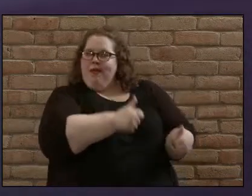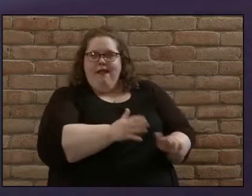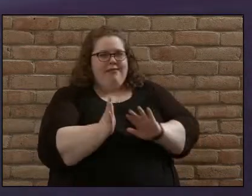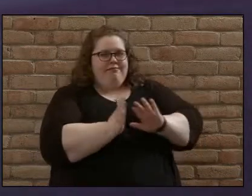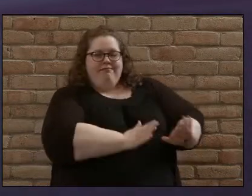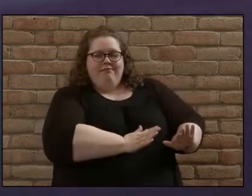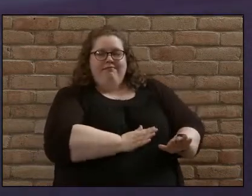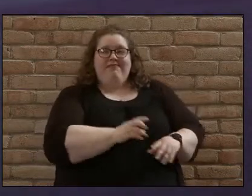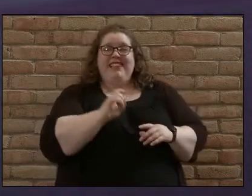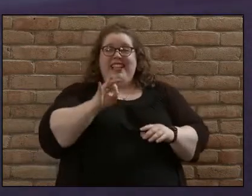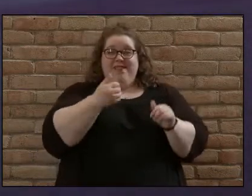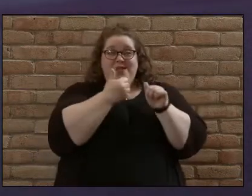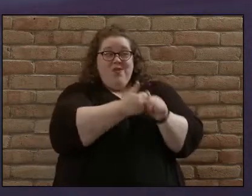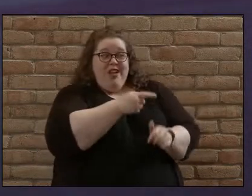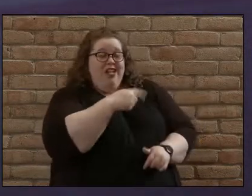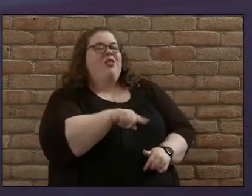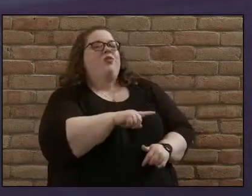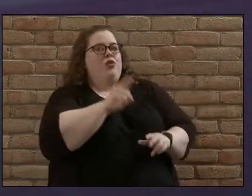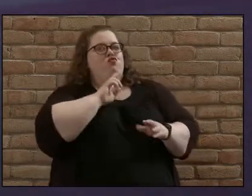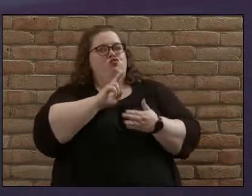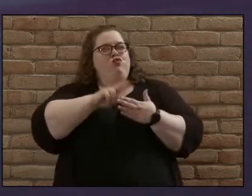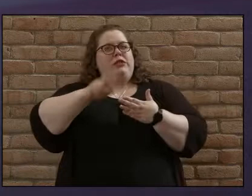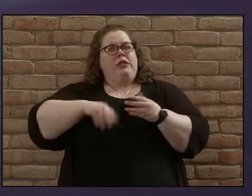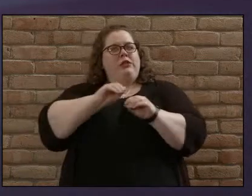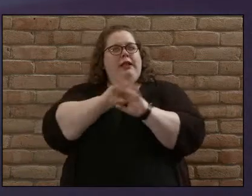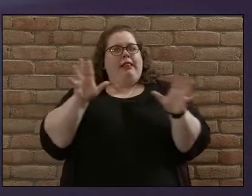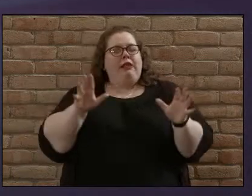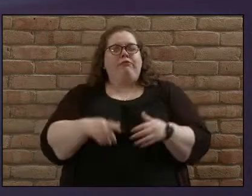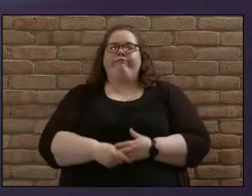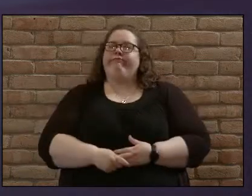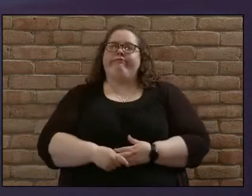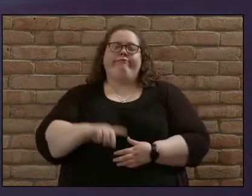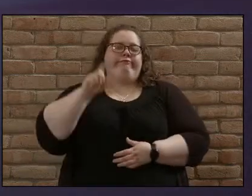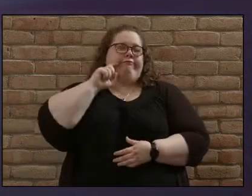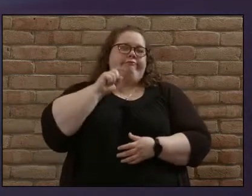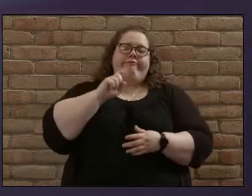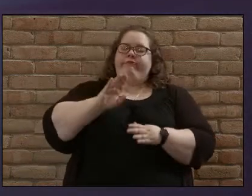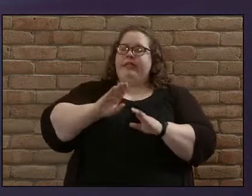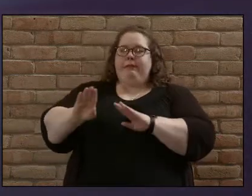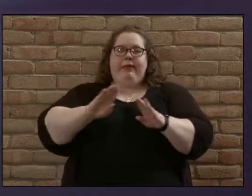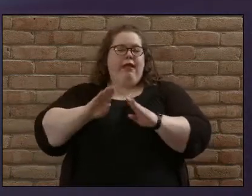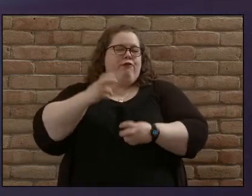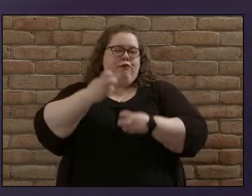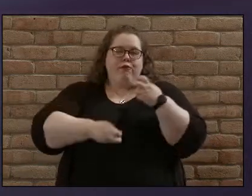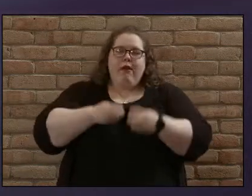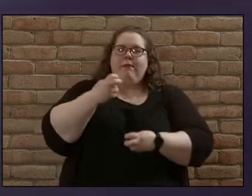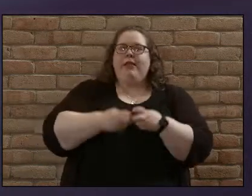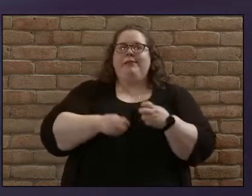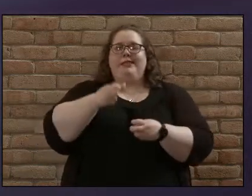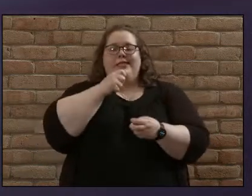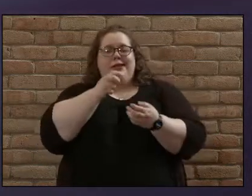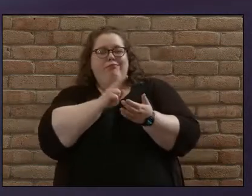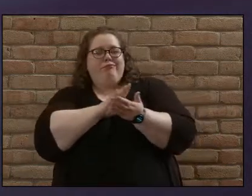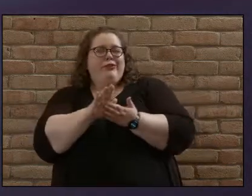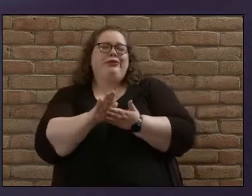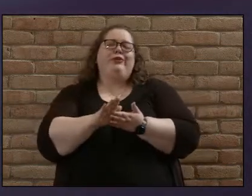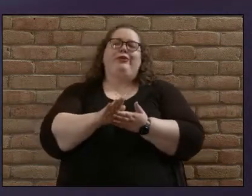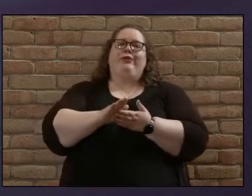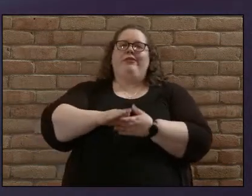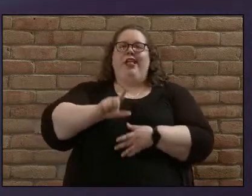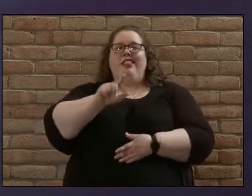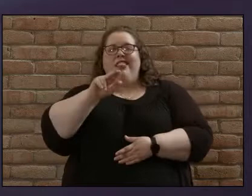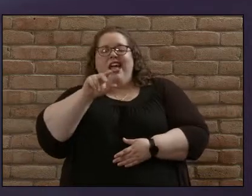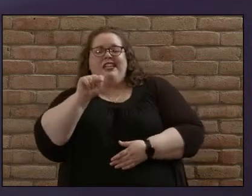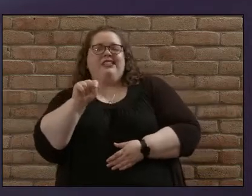nature, the results are very clear: sexual immorality, impurity, lustful pleasures,